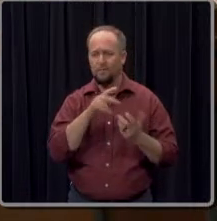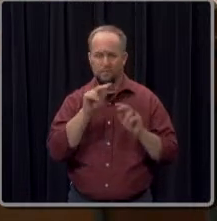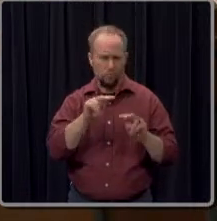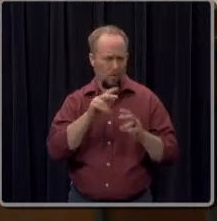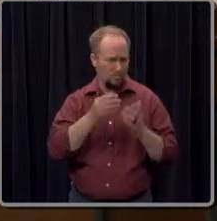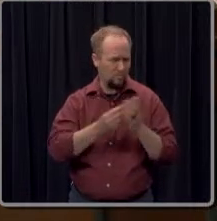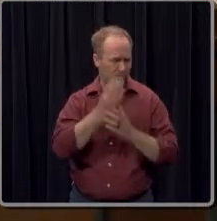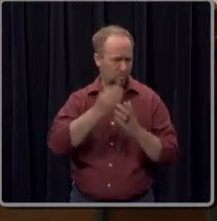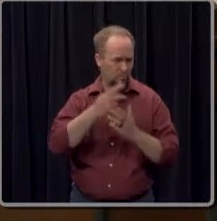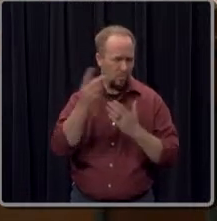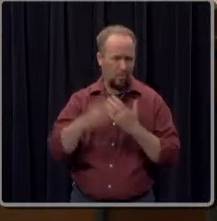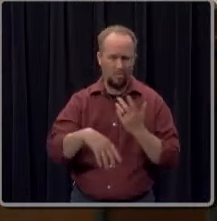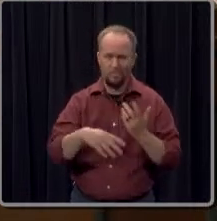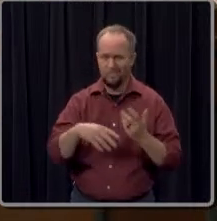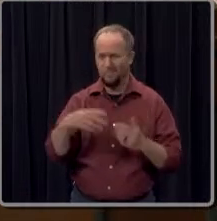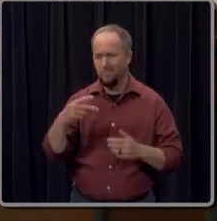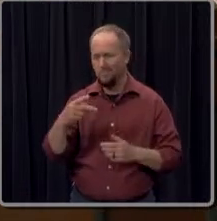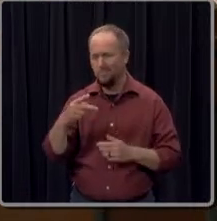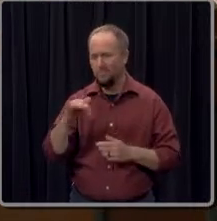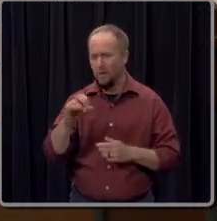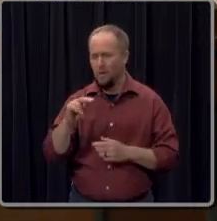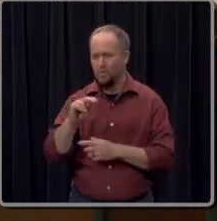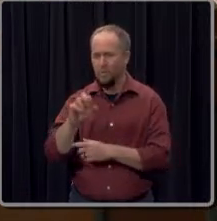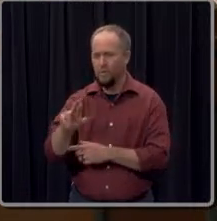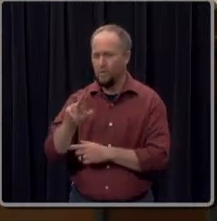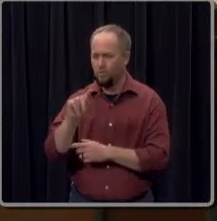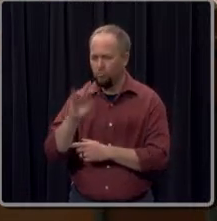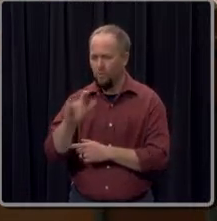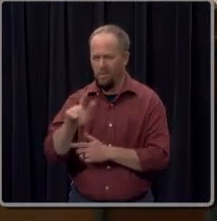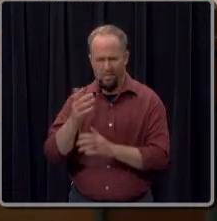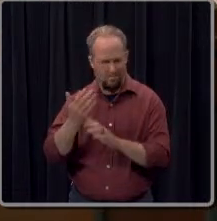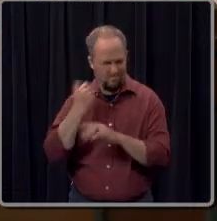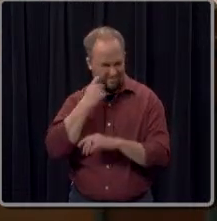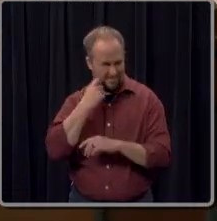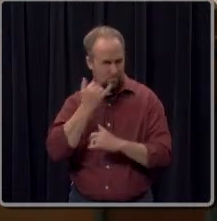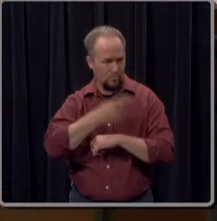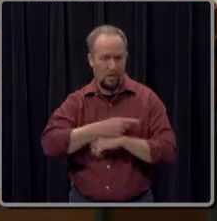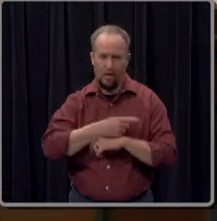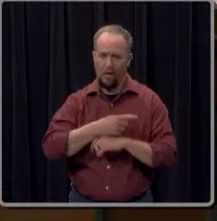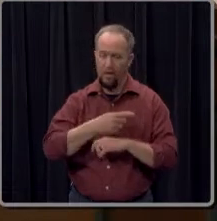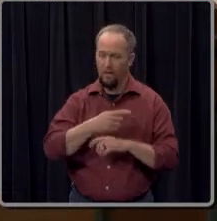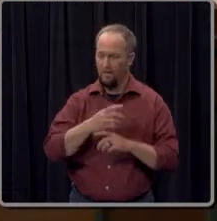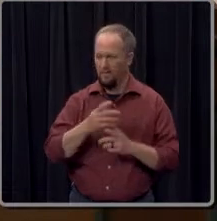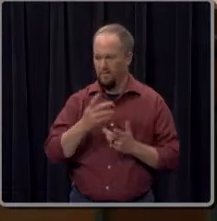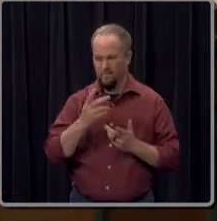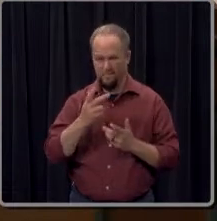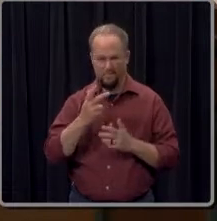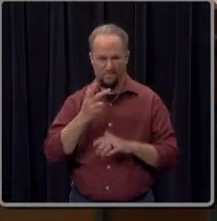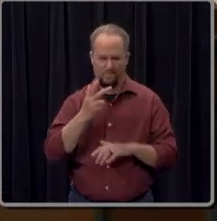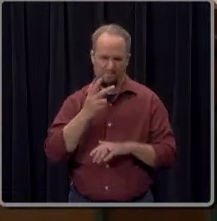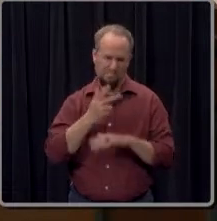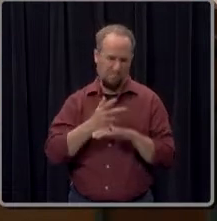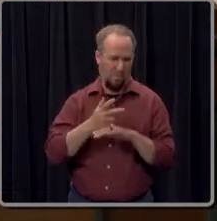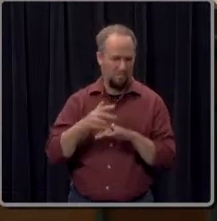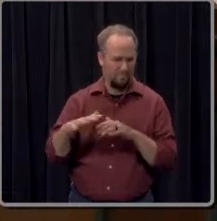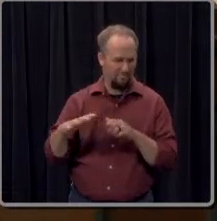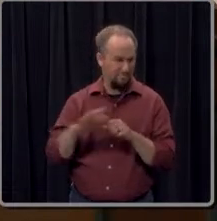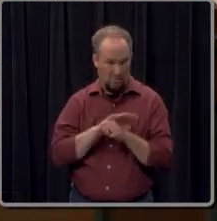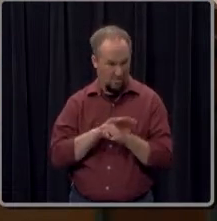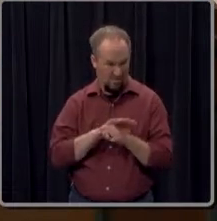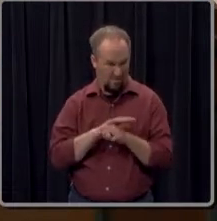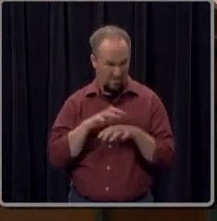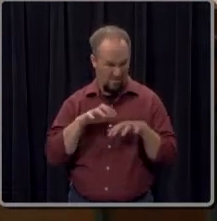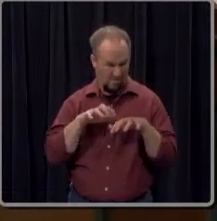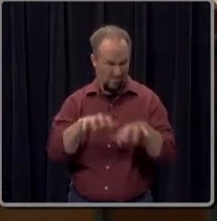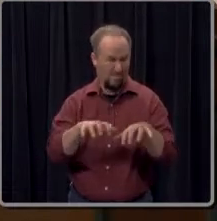programs. I was at Pioneer Trail earlier today, and there couldn't have been a parking spot within 6 blocks of the school. And that was just Santa